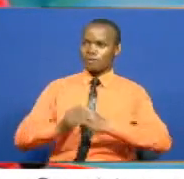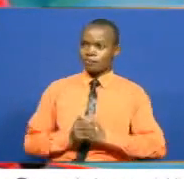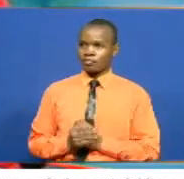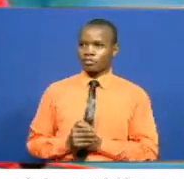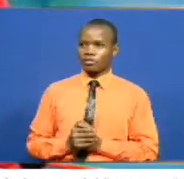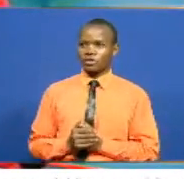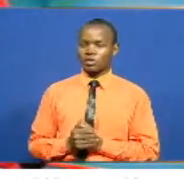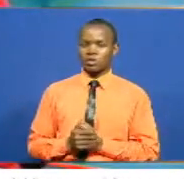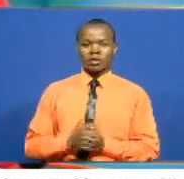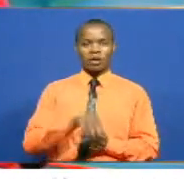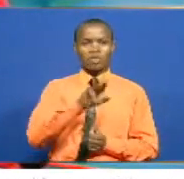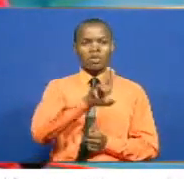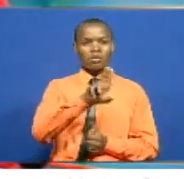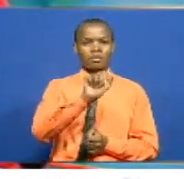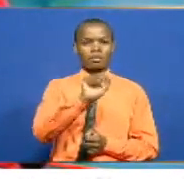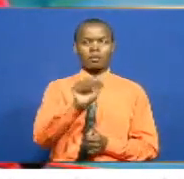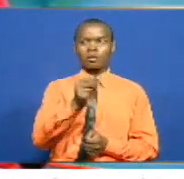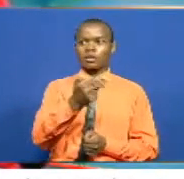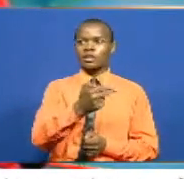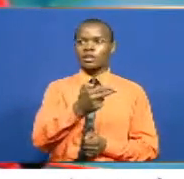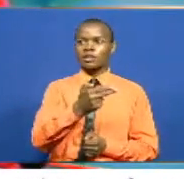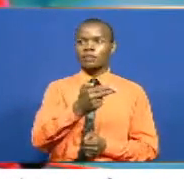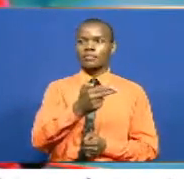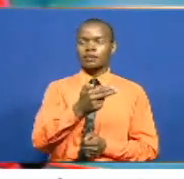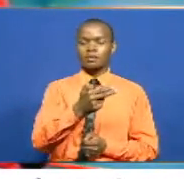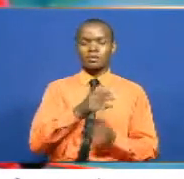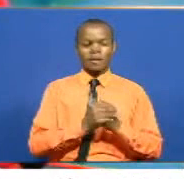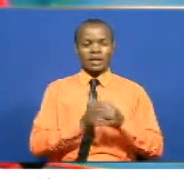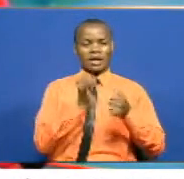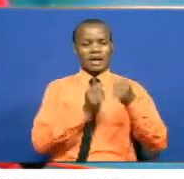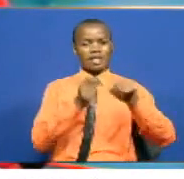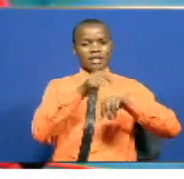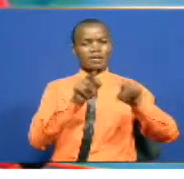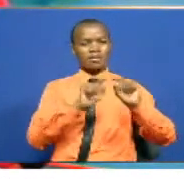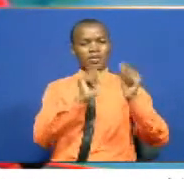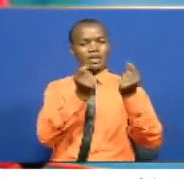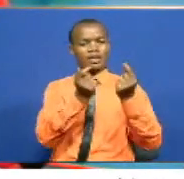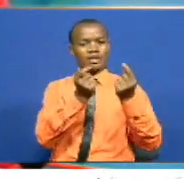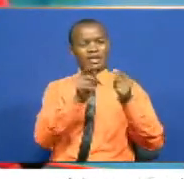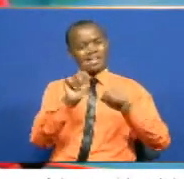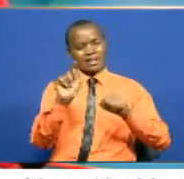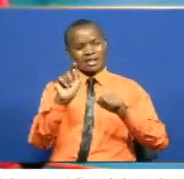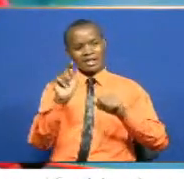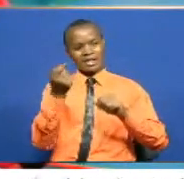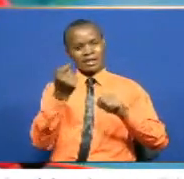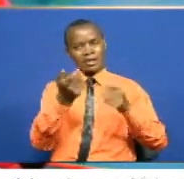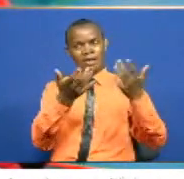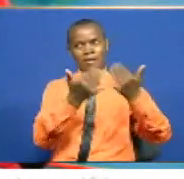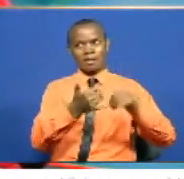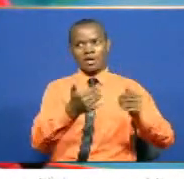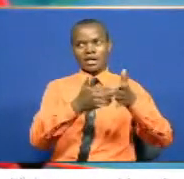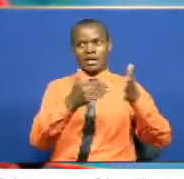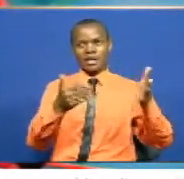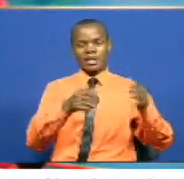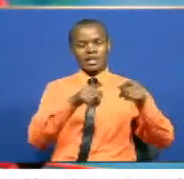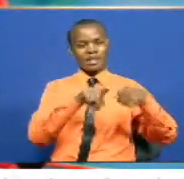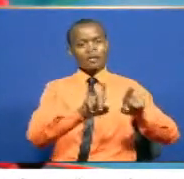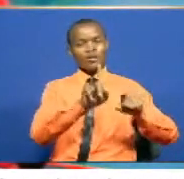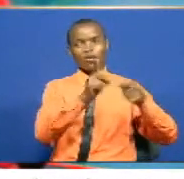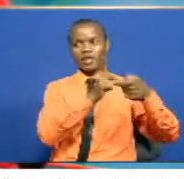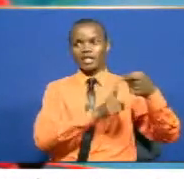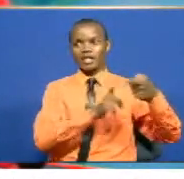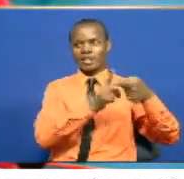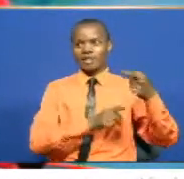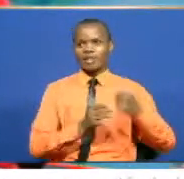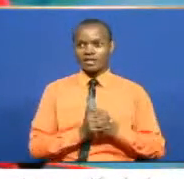Now, Bush, the last time Kenya played at AfroBasket, you were 1 year old. You